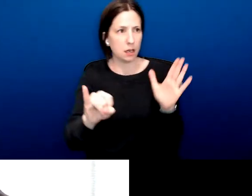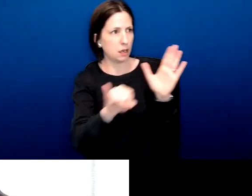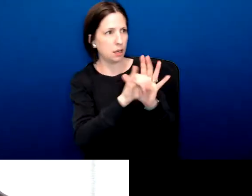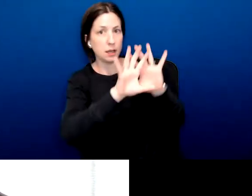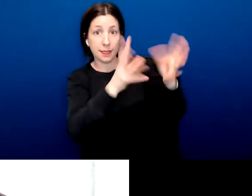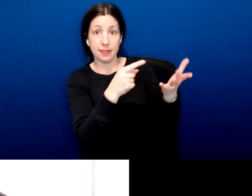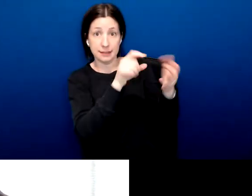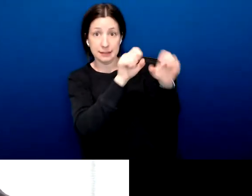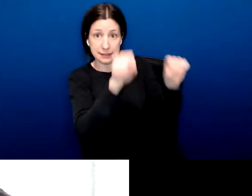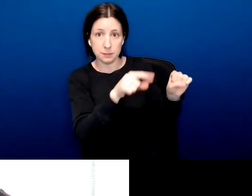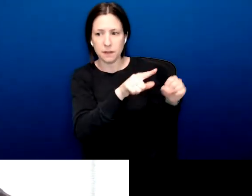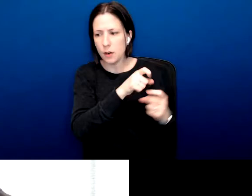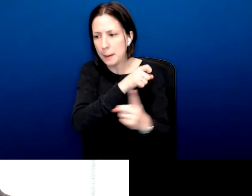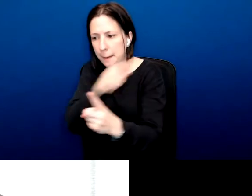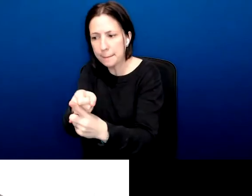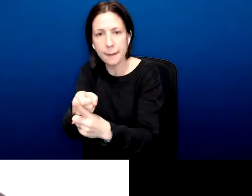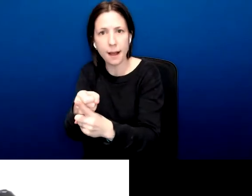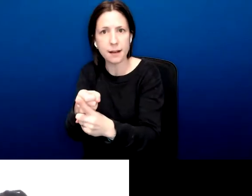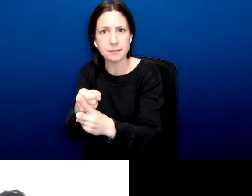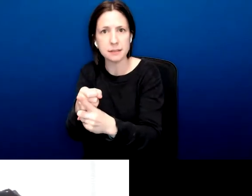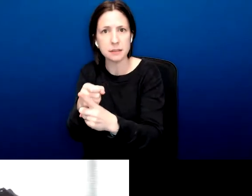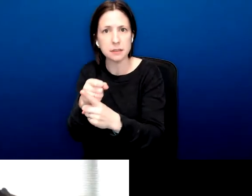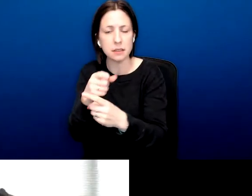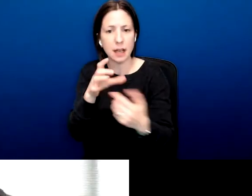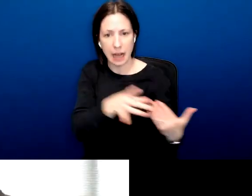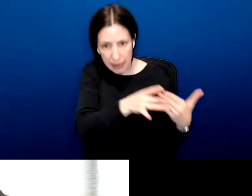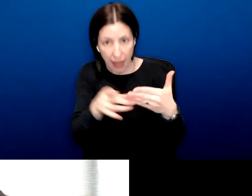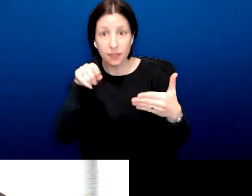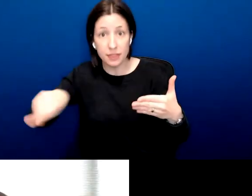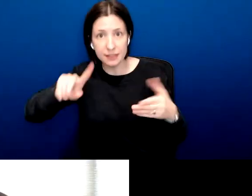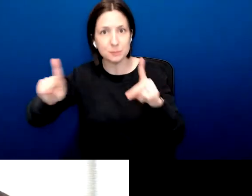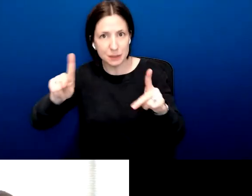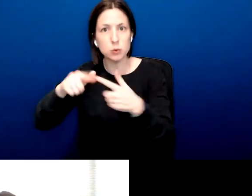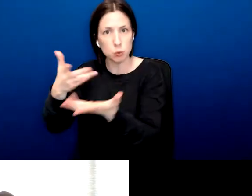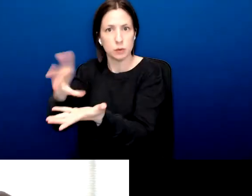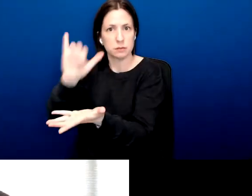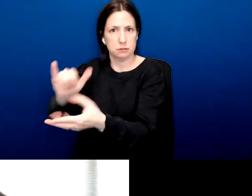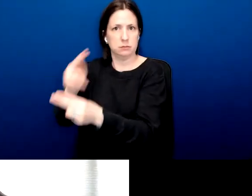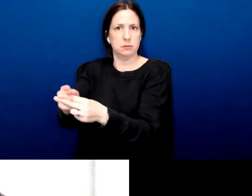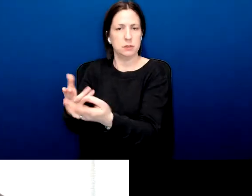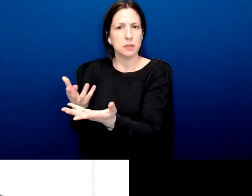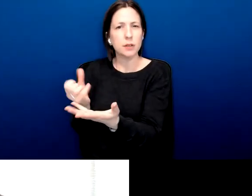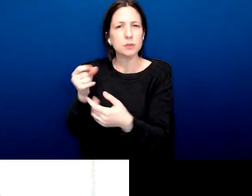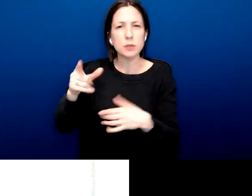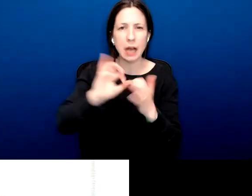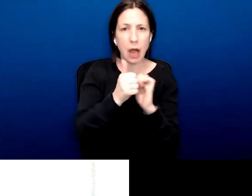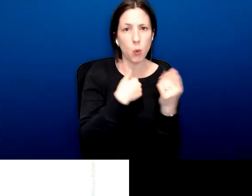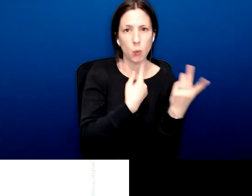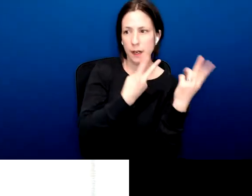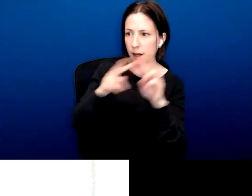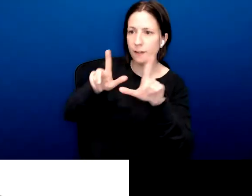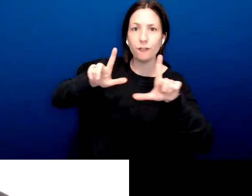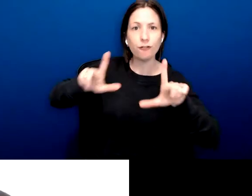impacting the ways in which, you know, that have led these individuals to these places. So how do we frame these individuals in more